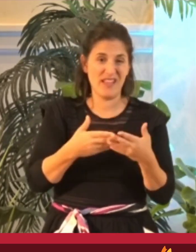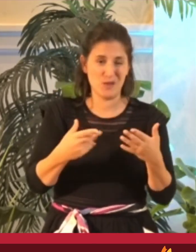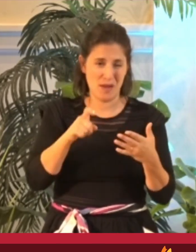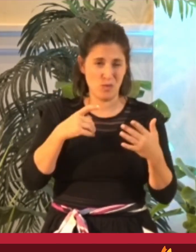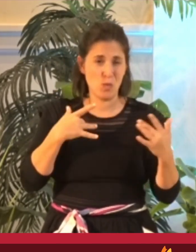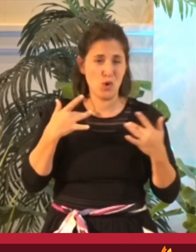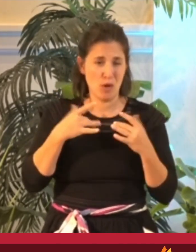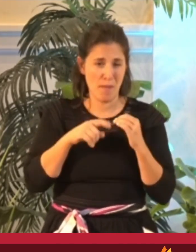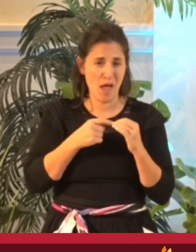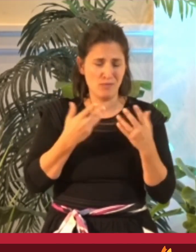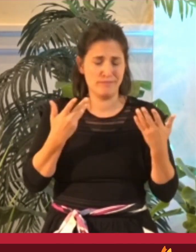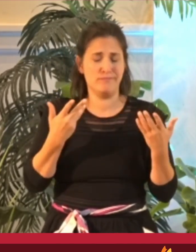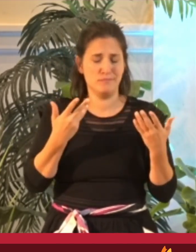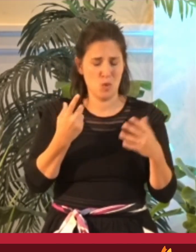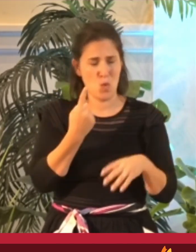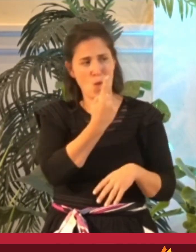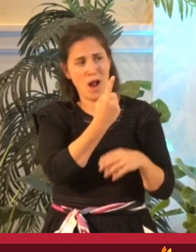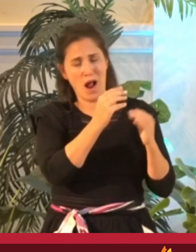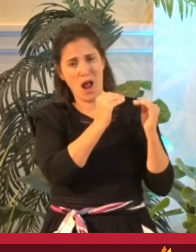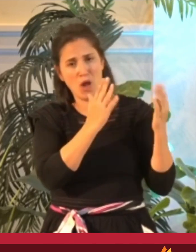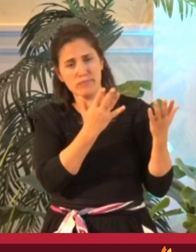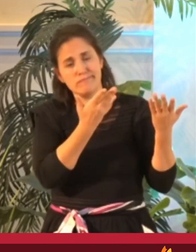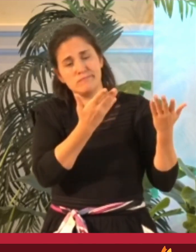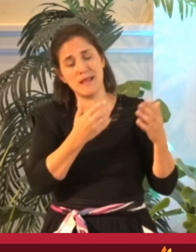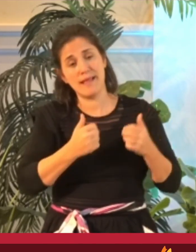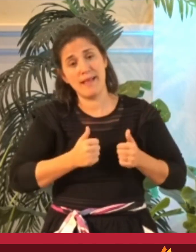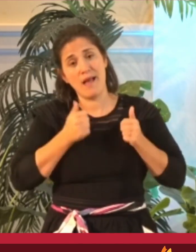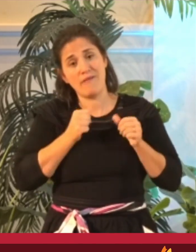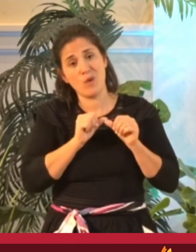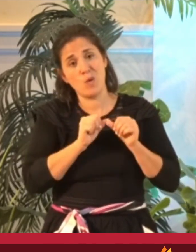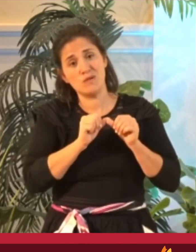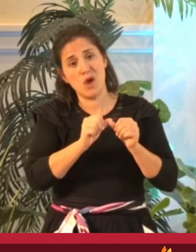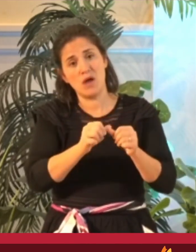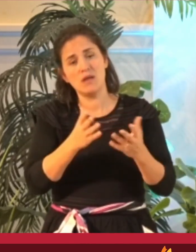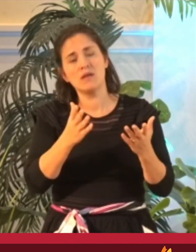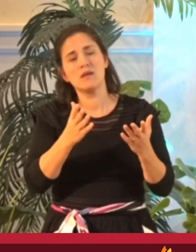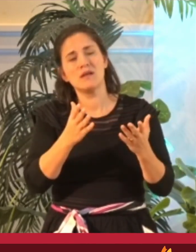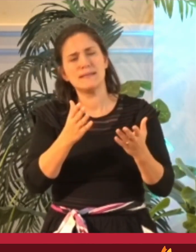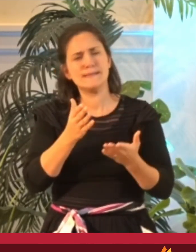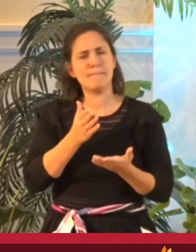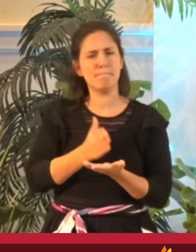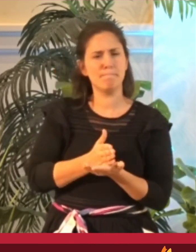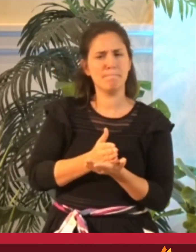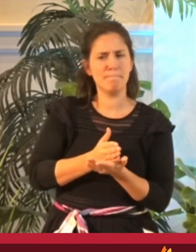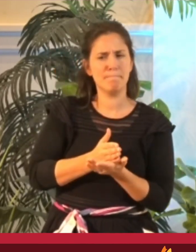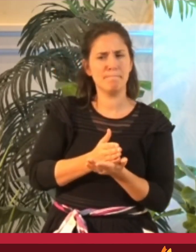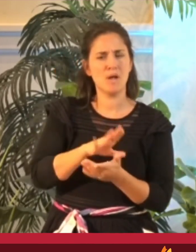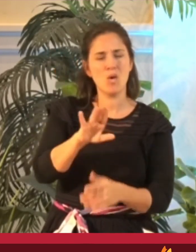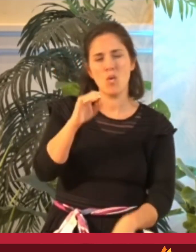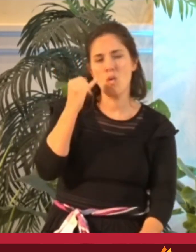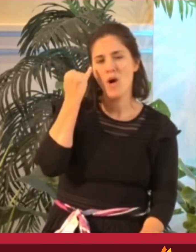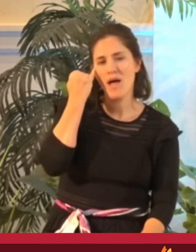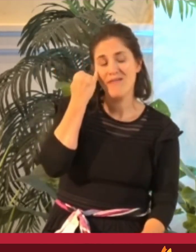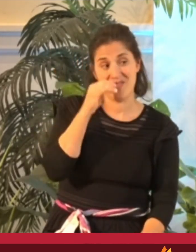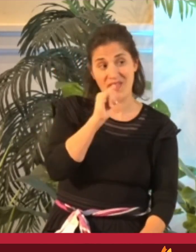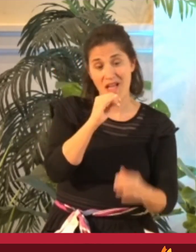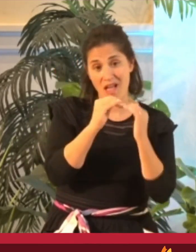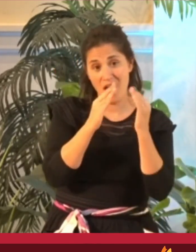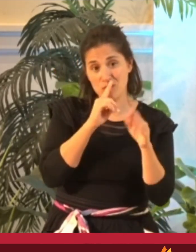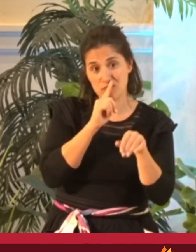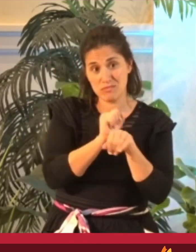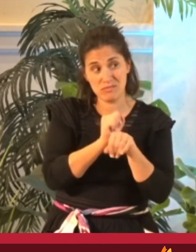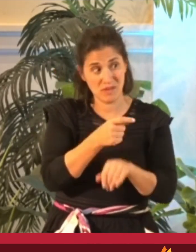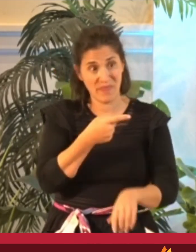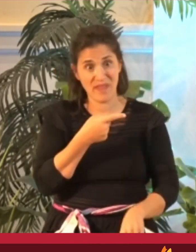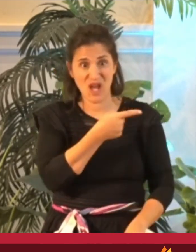about. Life goes on. But what if that house wasn't just